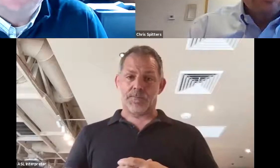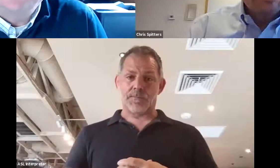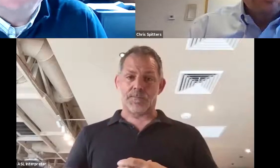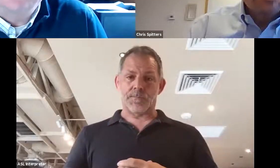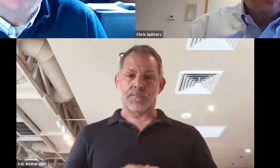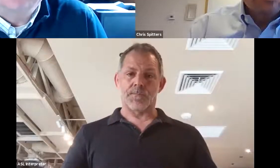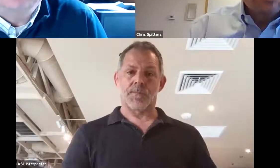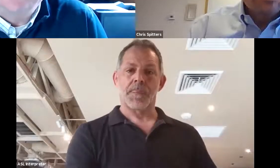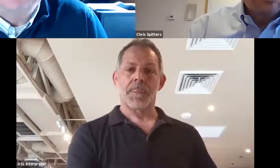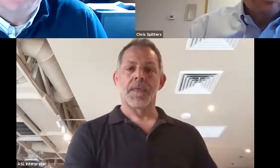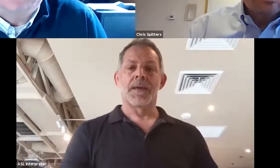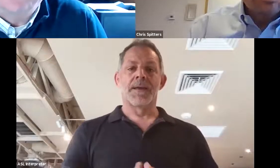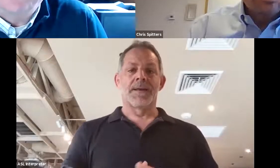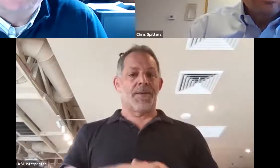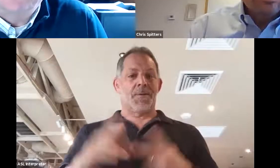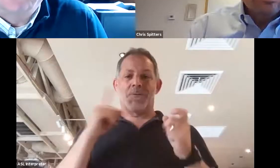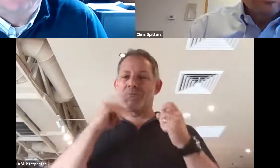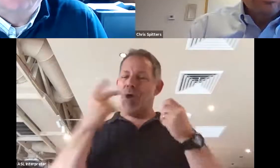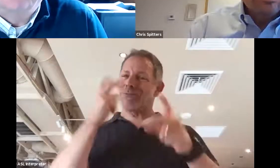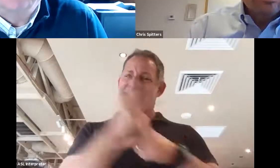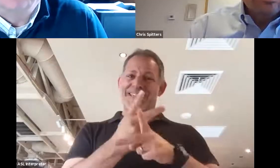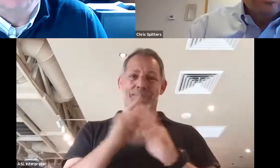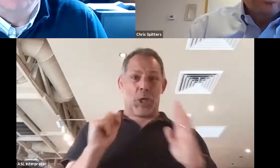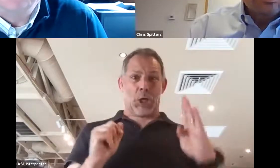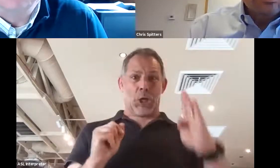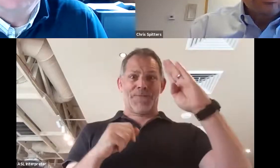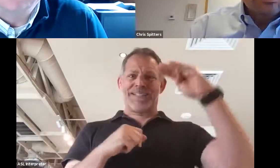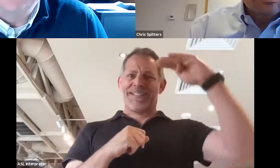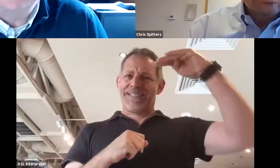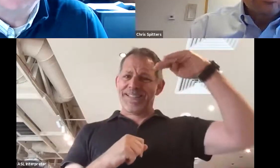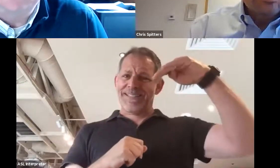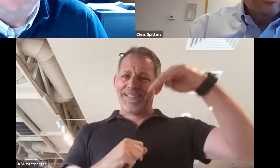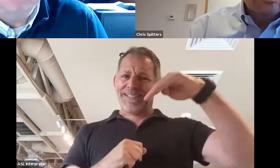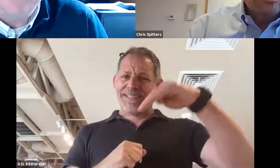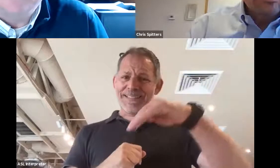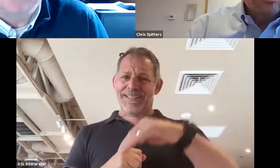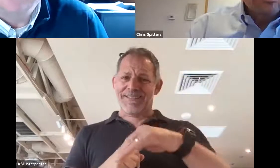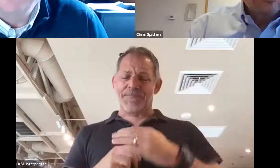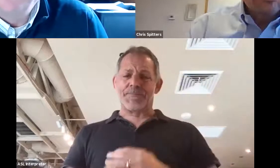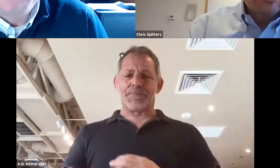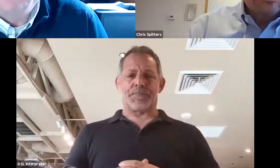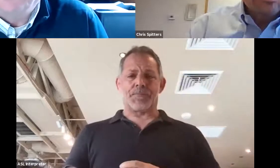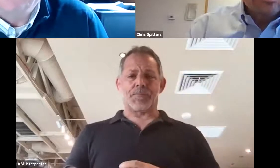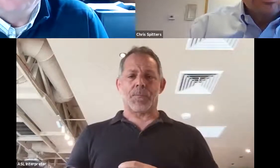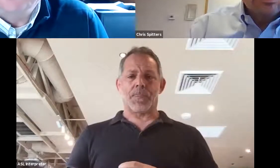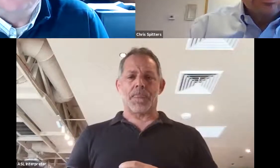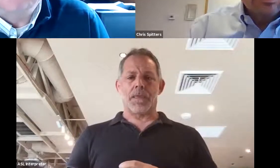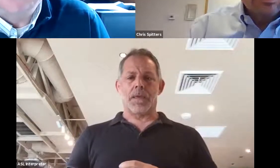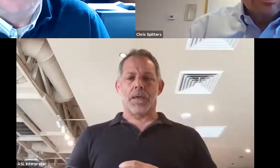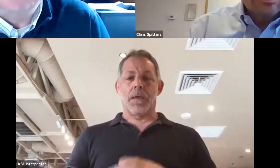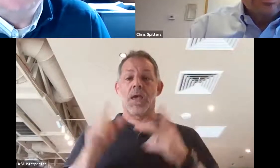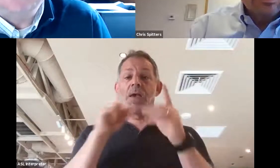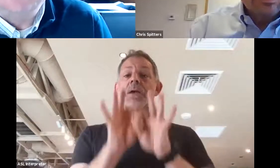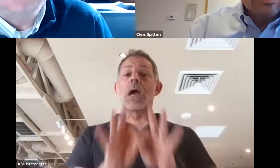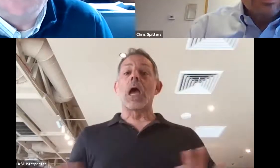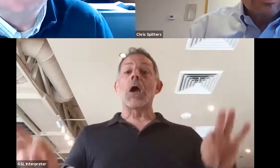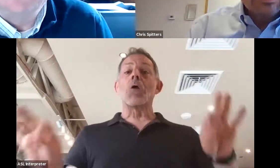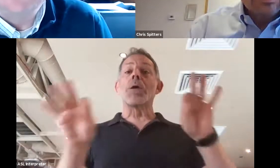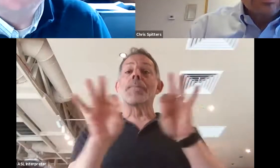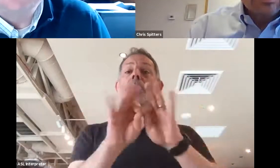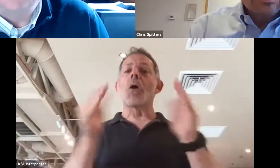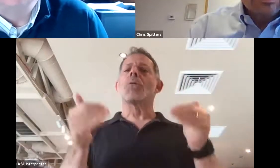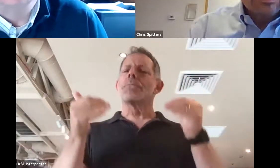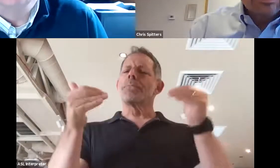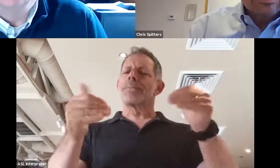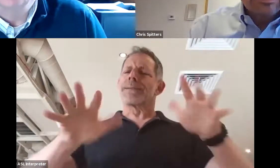So it's also this year particularly critical that everybody gets a flu vaccine. We want to really eliminate any chance or